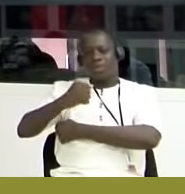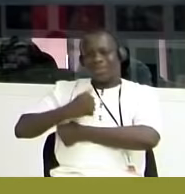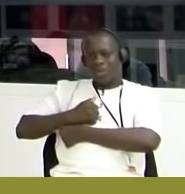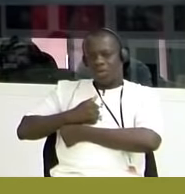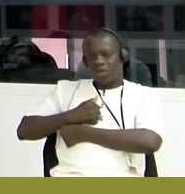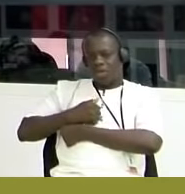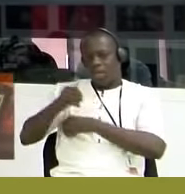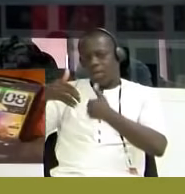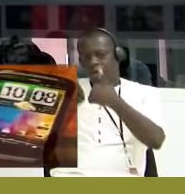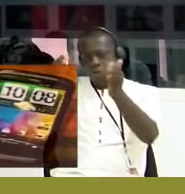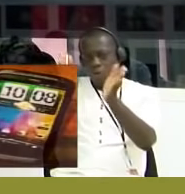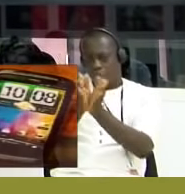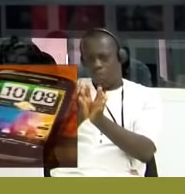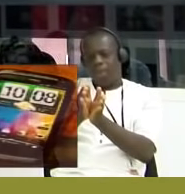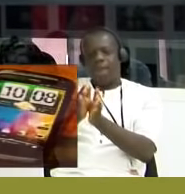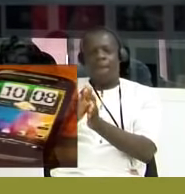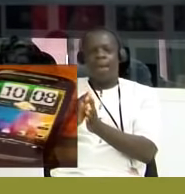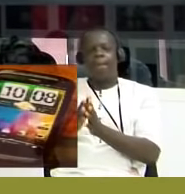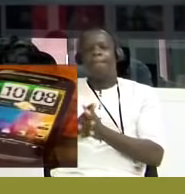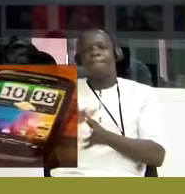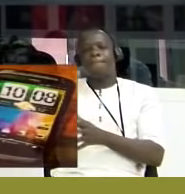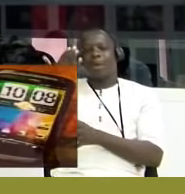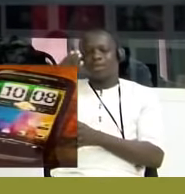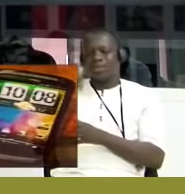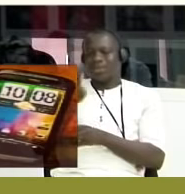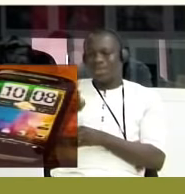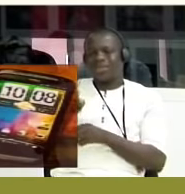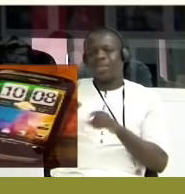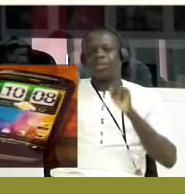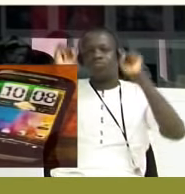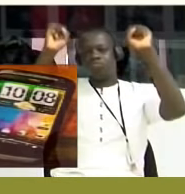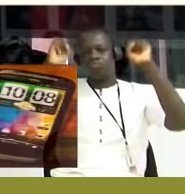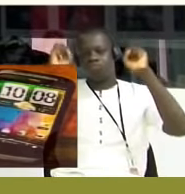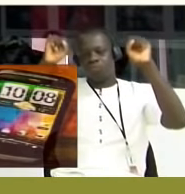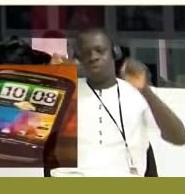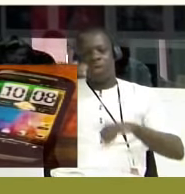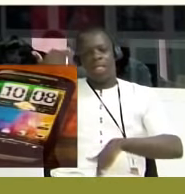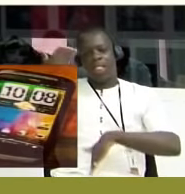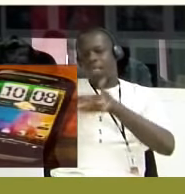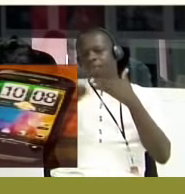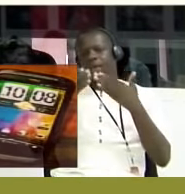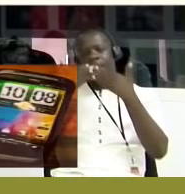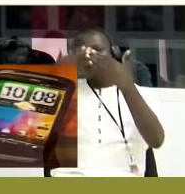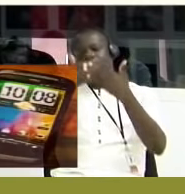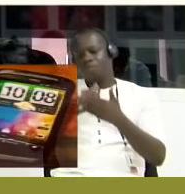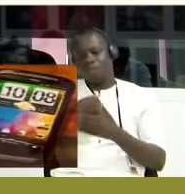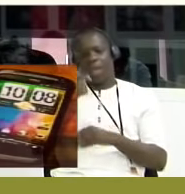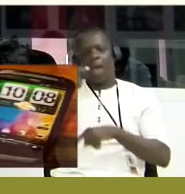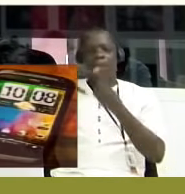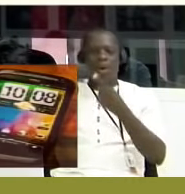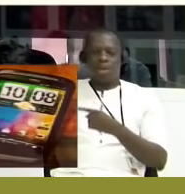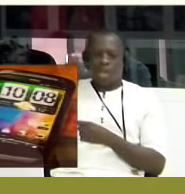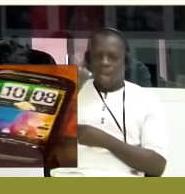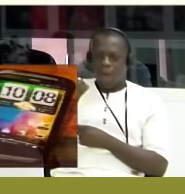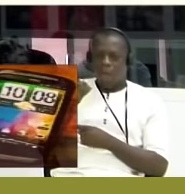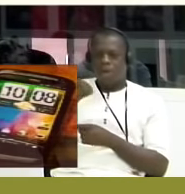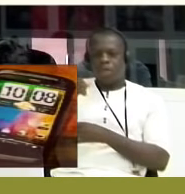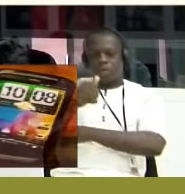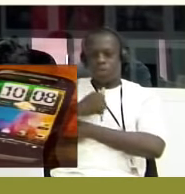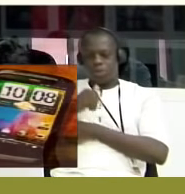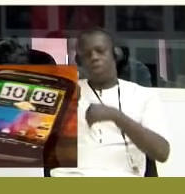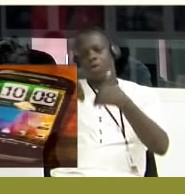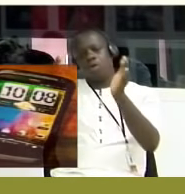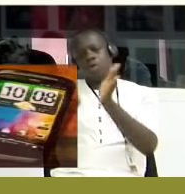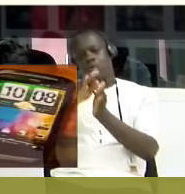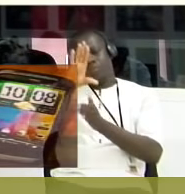during that particular demonstration? No, I did not. I was never told of the conduct of the security forces during that encounter or the meeting they had,